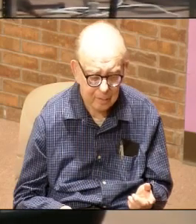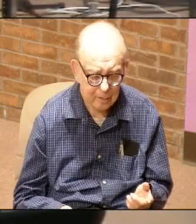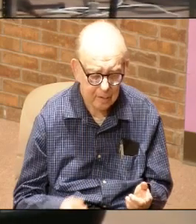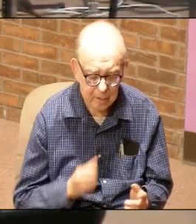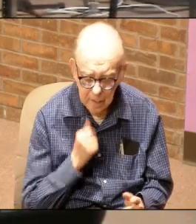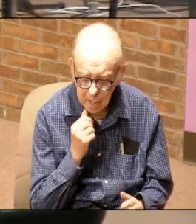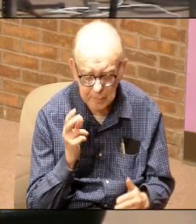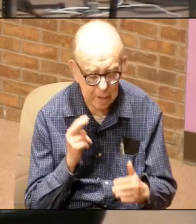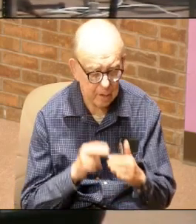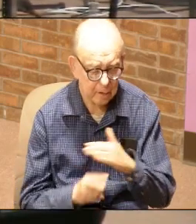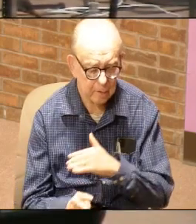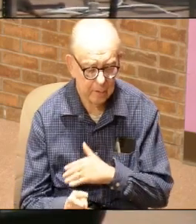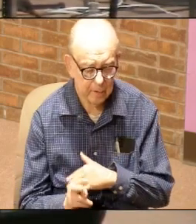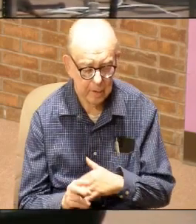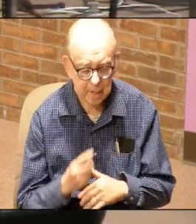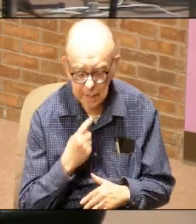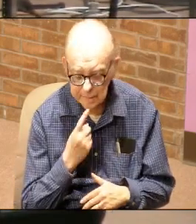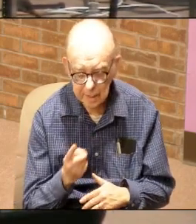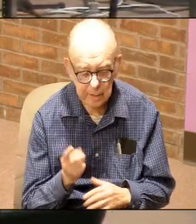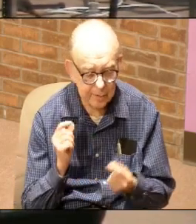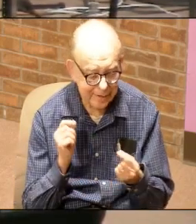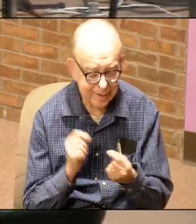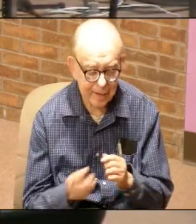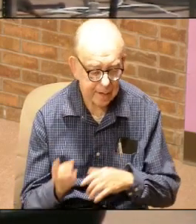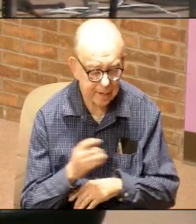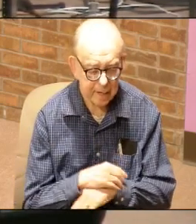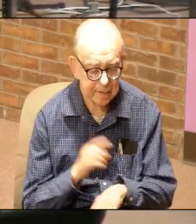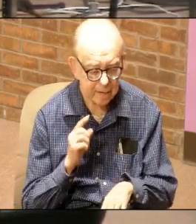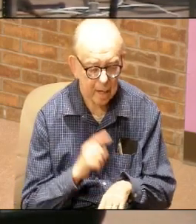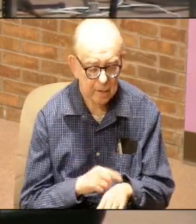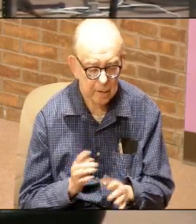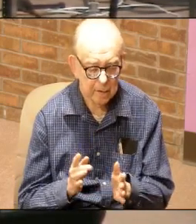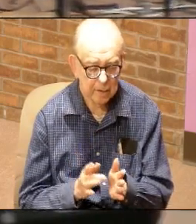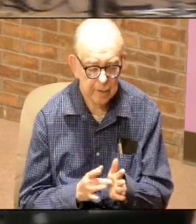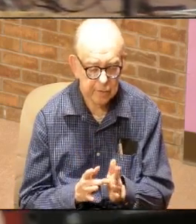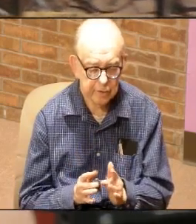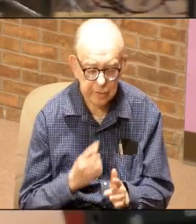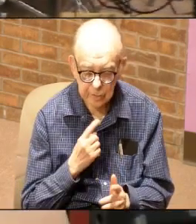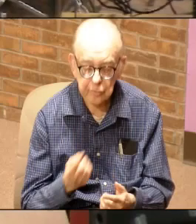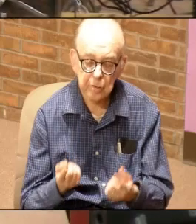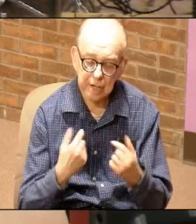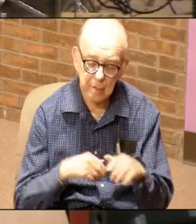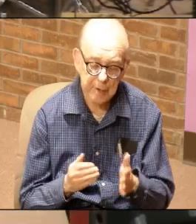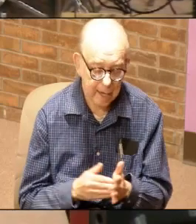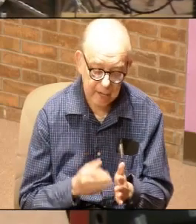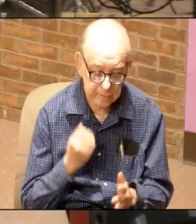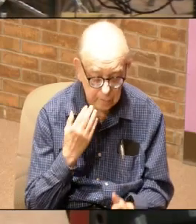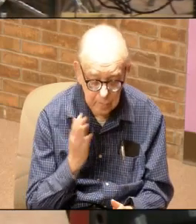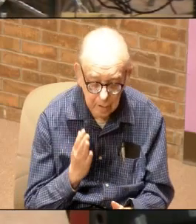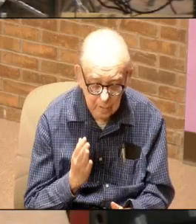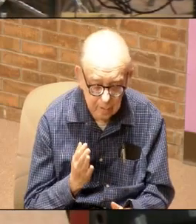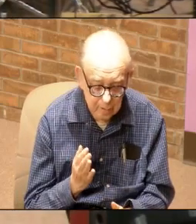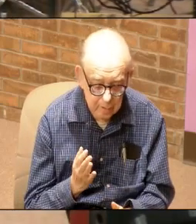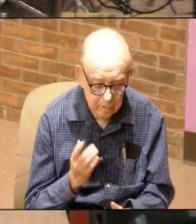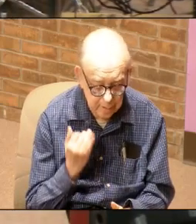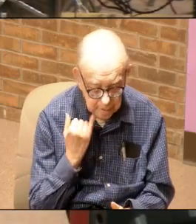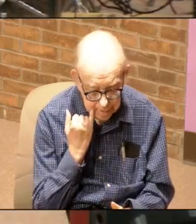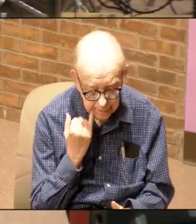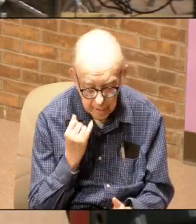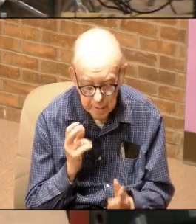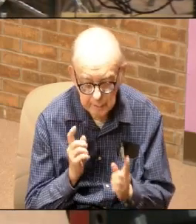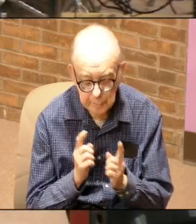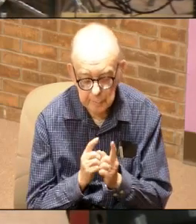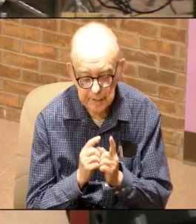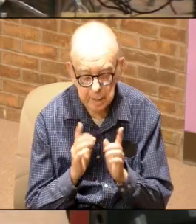I'm not a prophet that can tell you the exact day and time that Jesus is coming back. As a matter of fact, if I run into